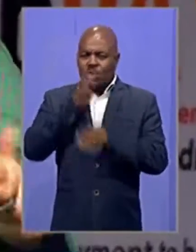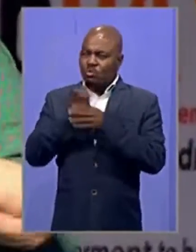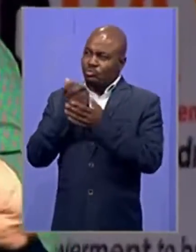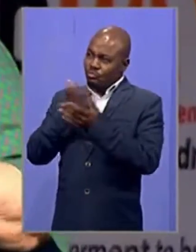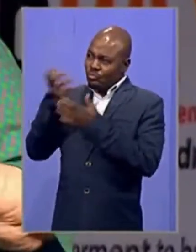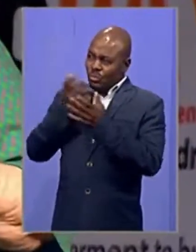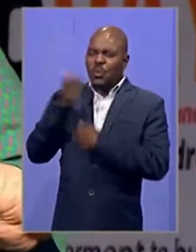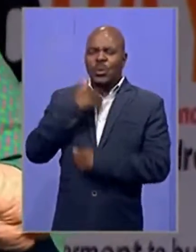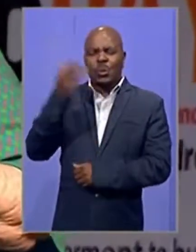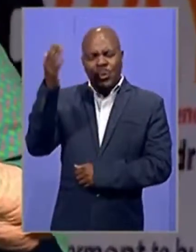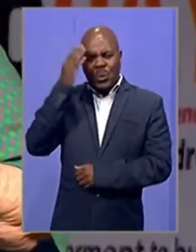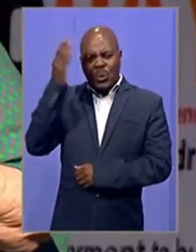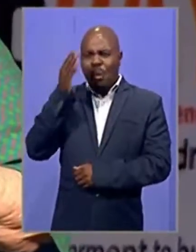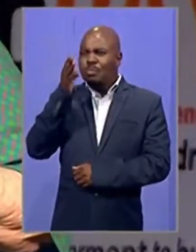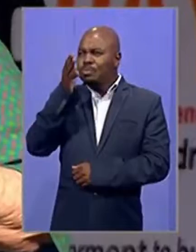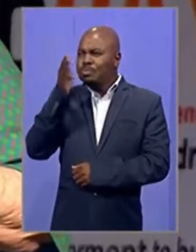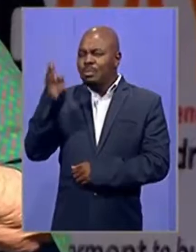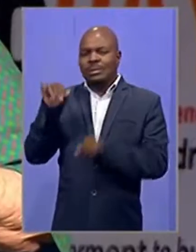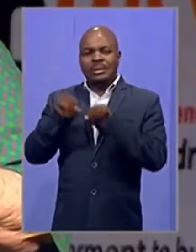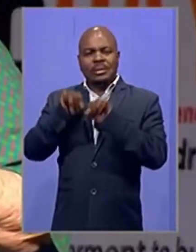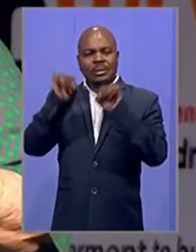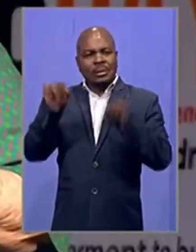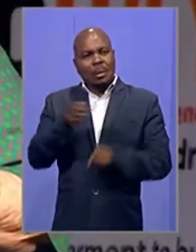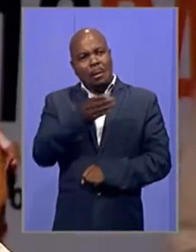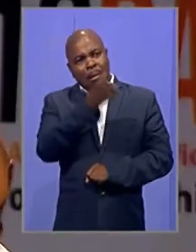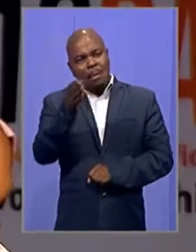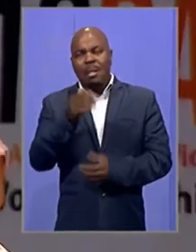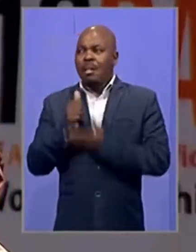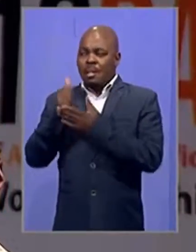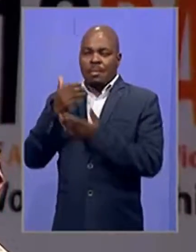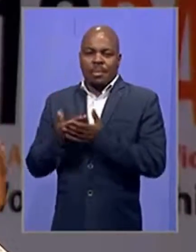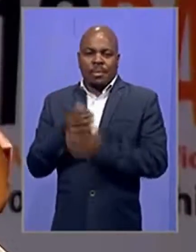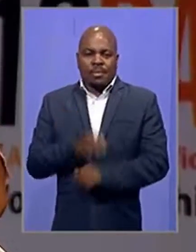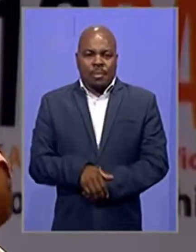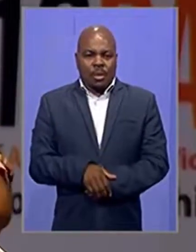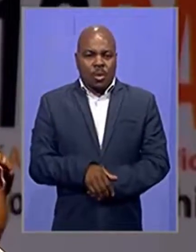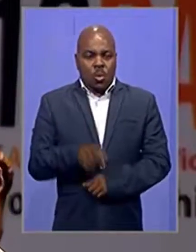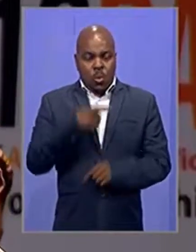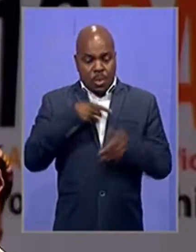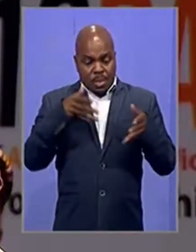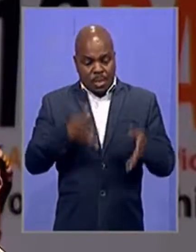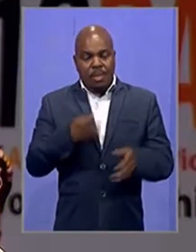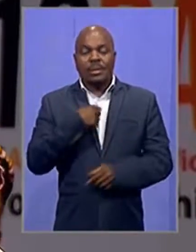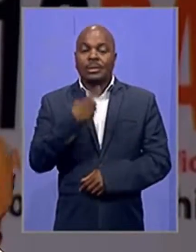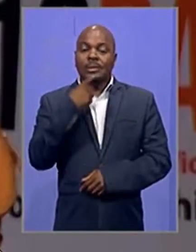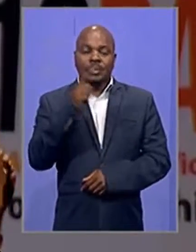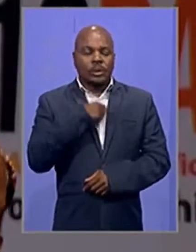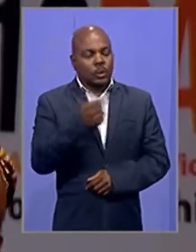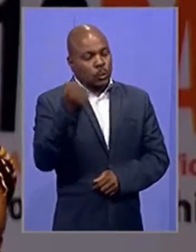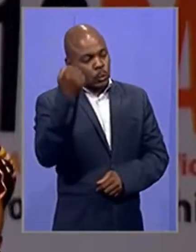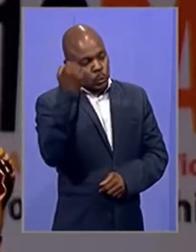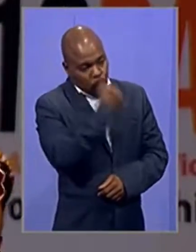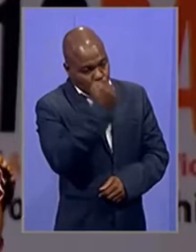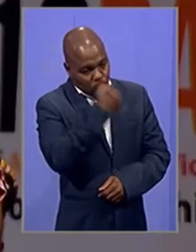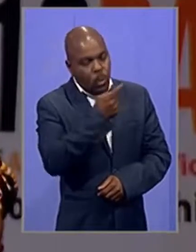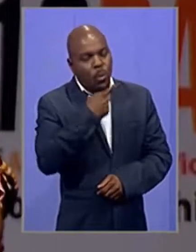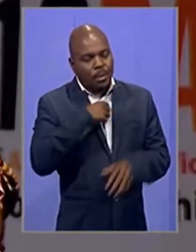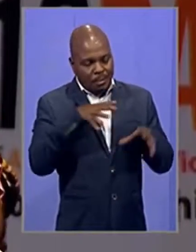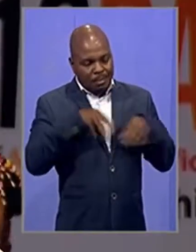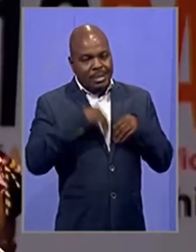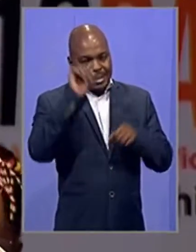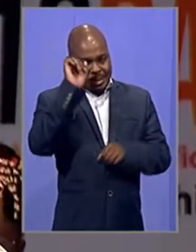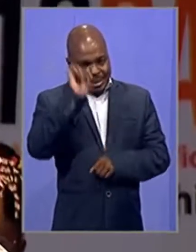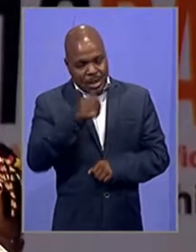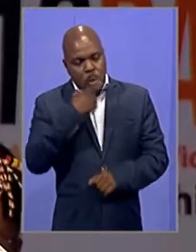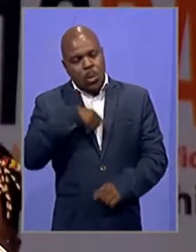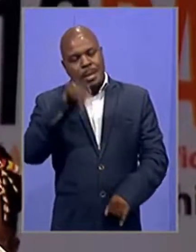a number of systems that can help people. One, we are here to say we are sorry. We admit, Uti, we stuffed it,